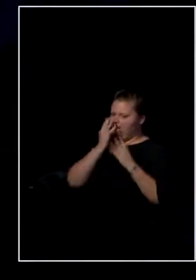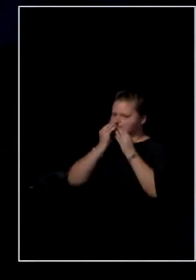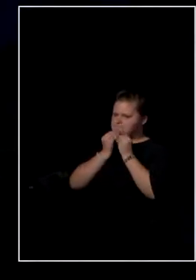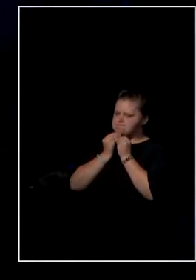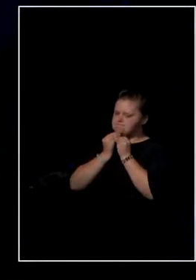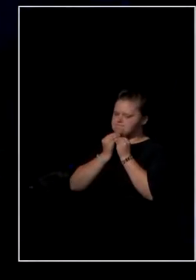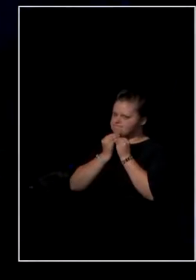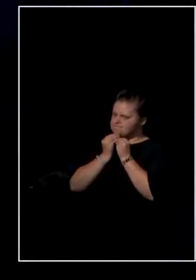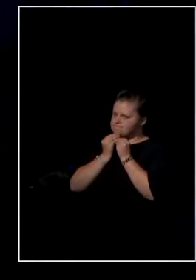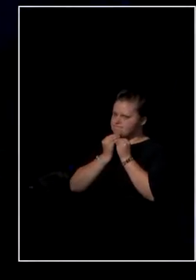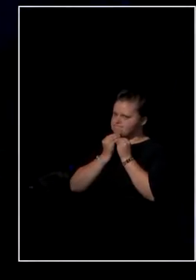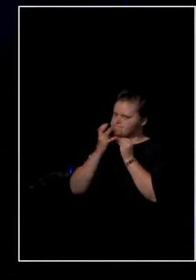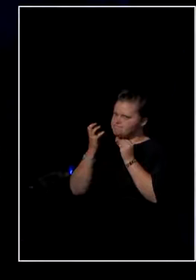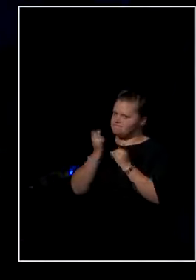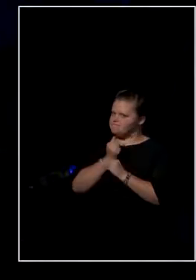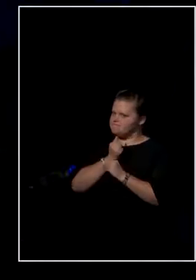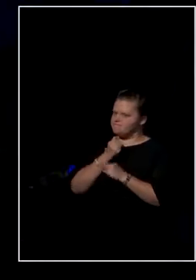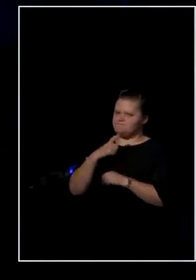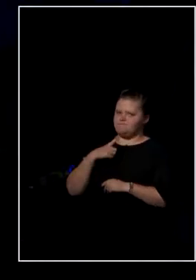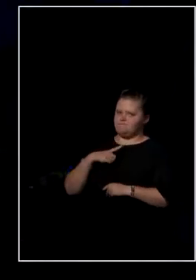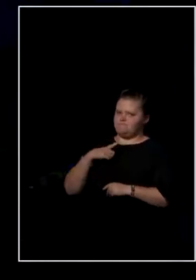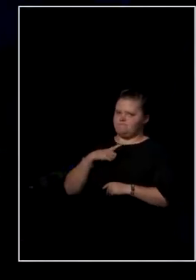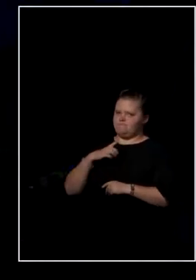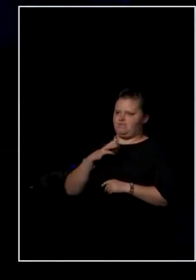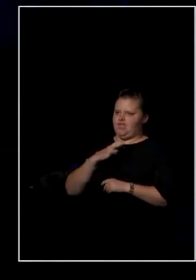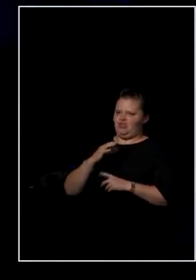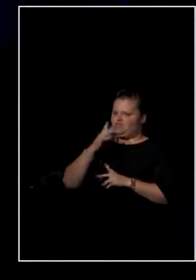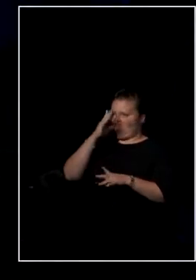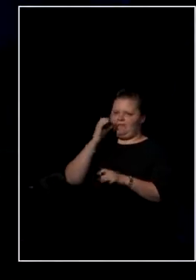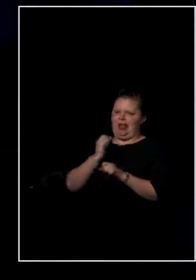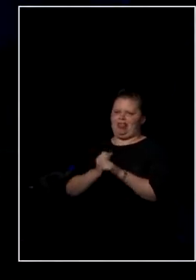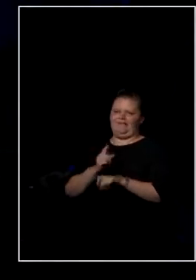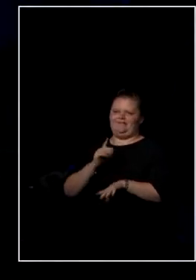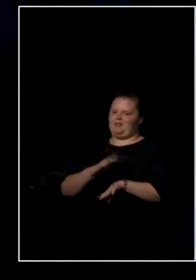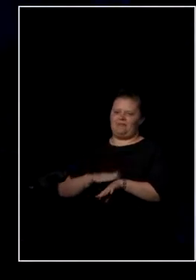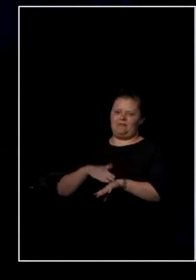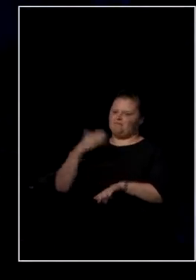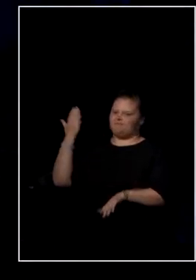thing about it. We had to because we weren't being believed in those days.